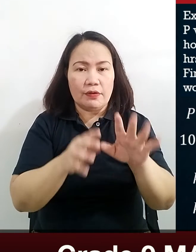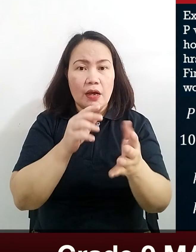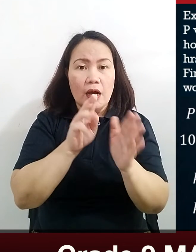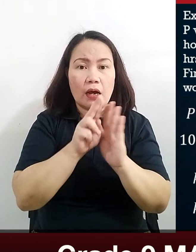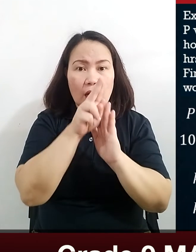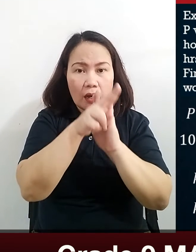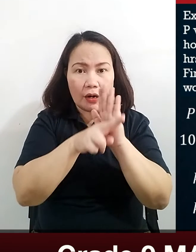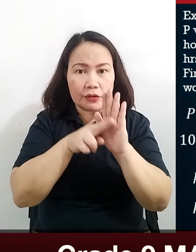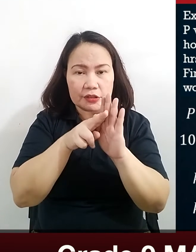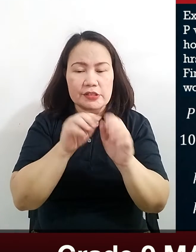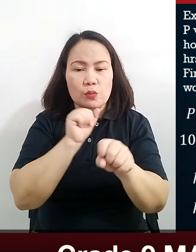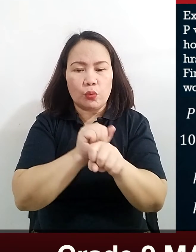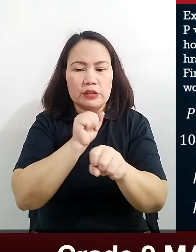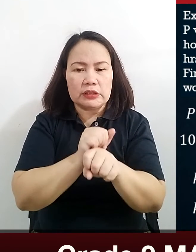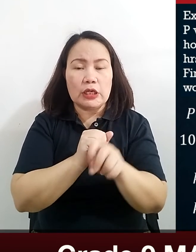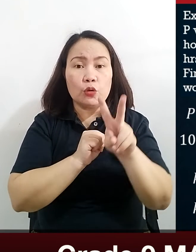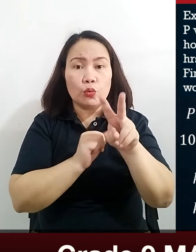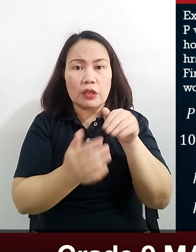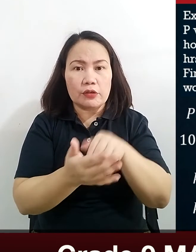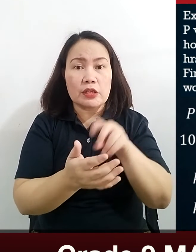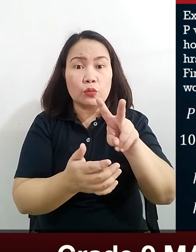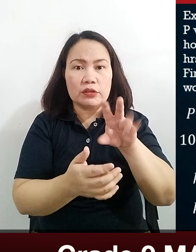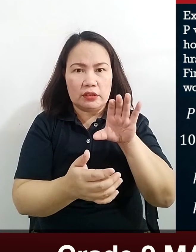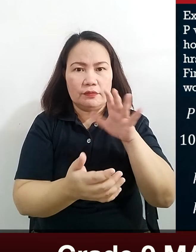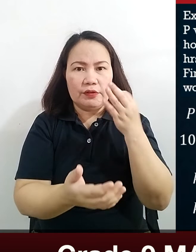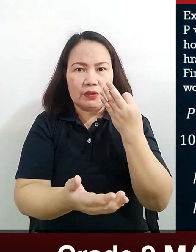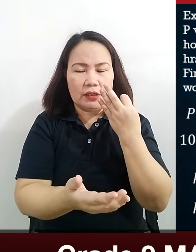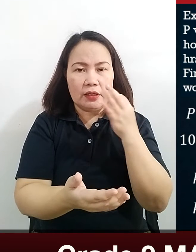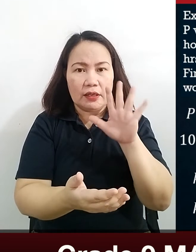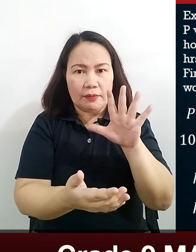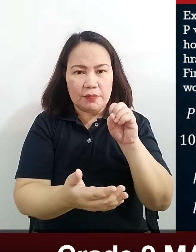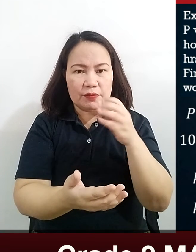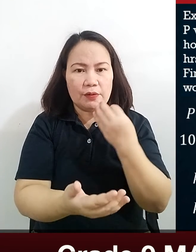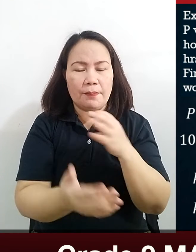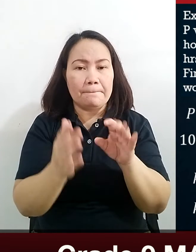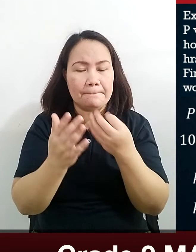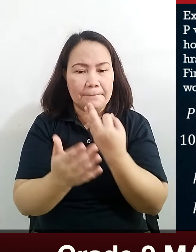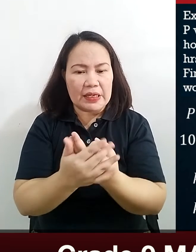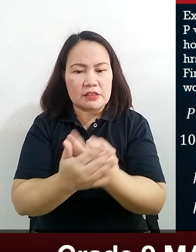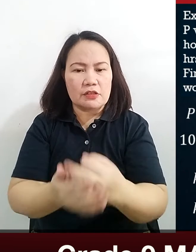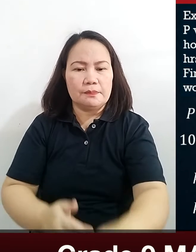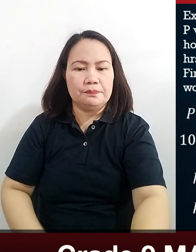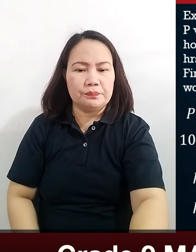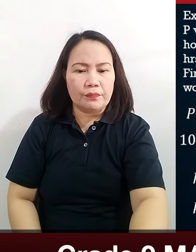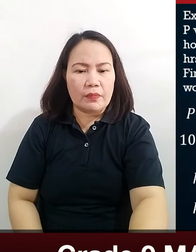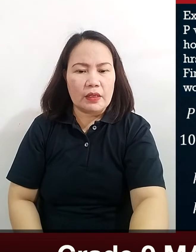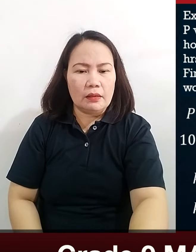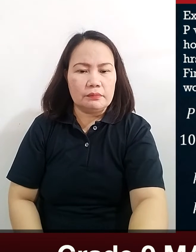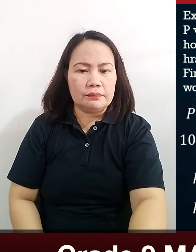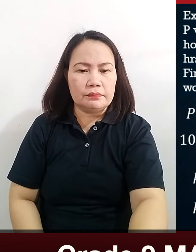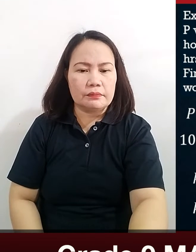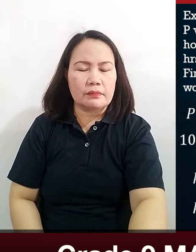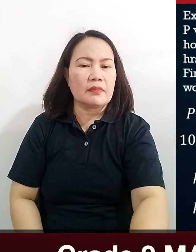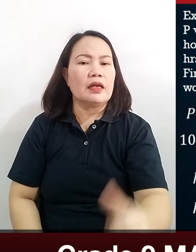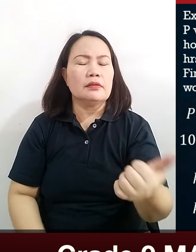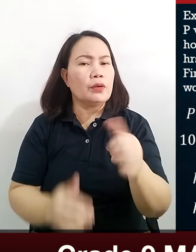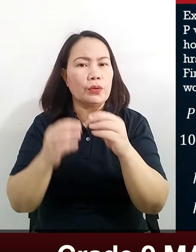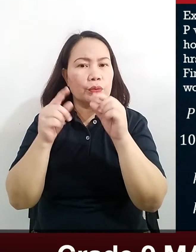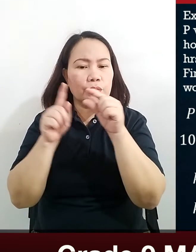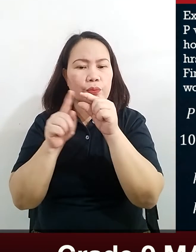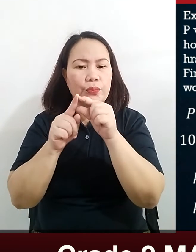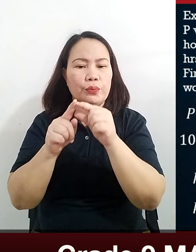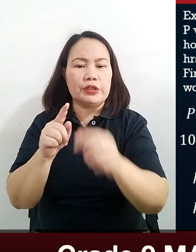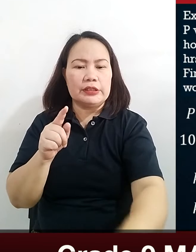ay 2,250 pesos. Okay, another word problem.